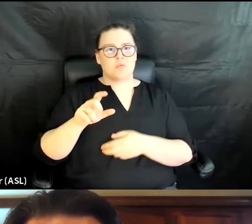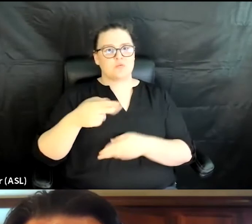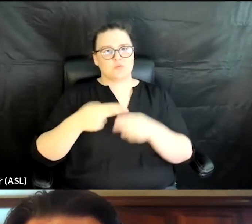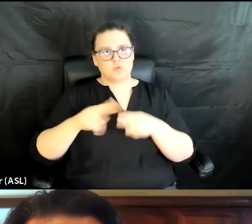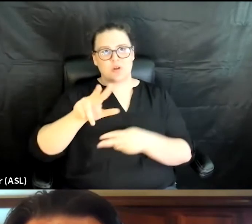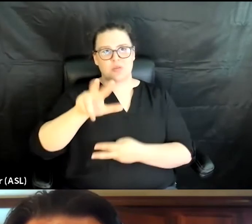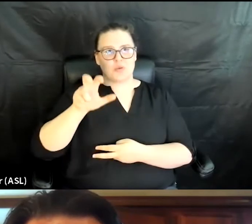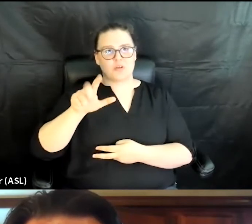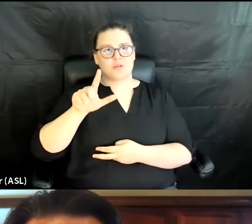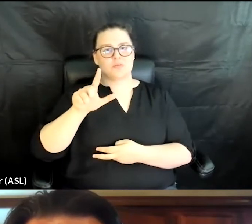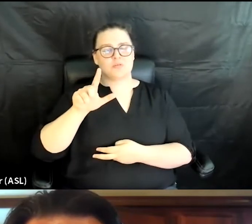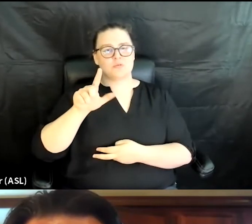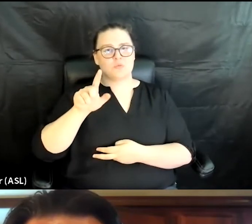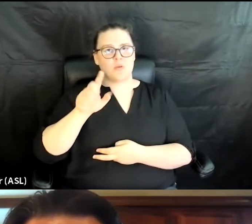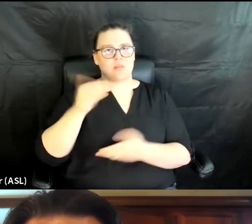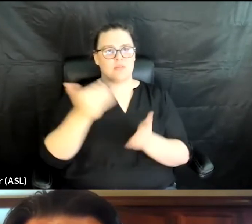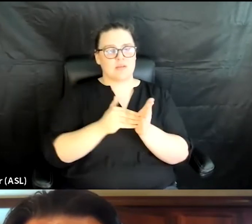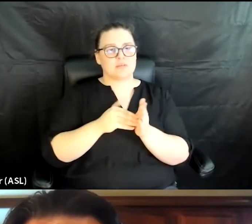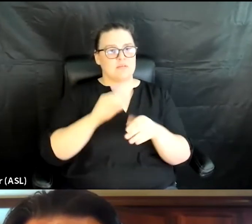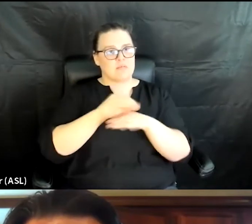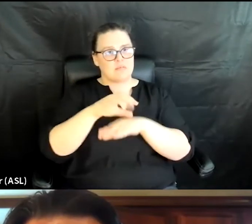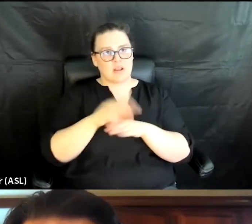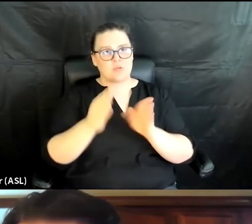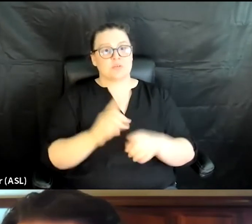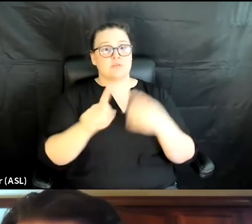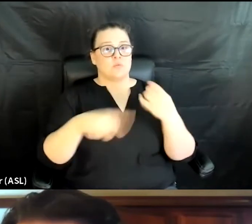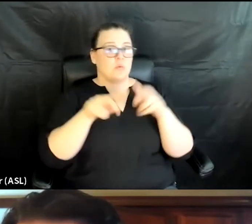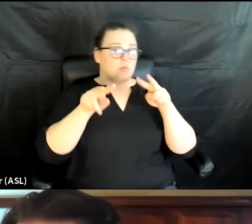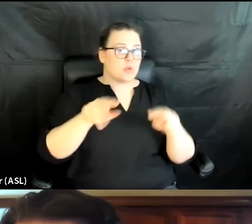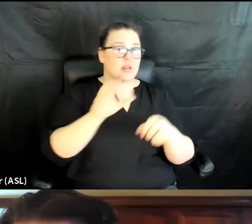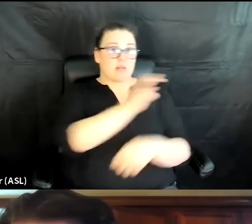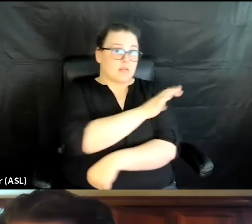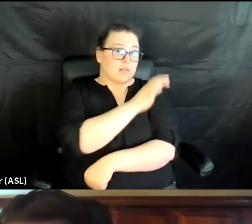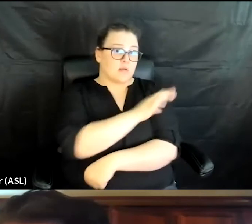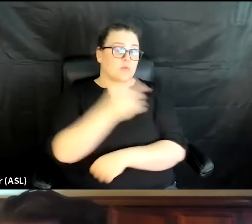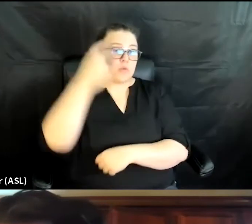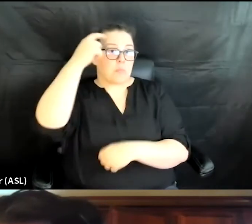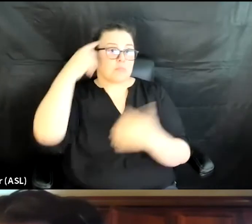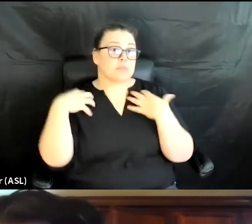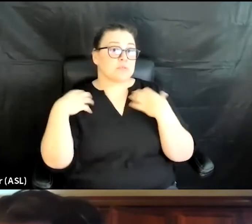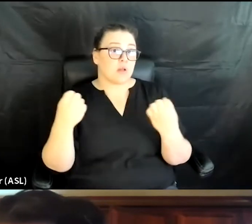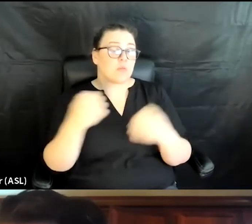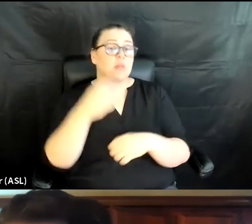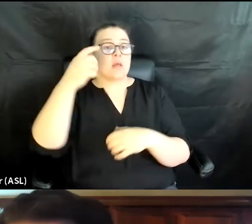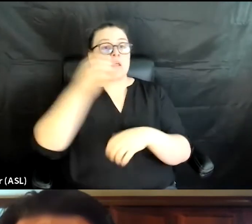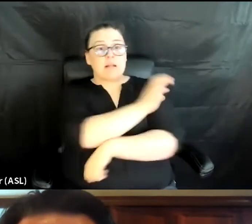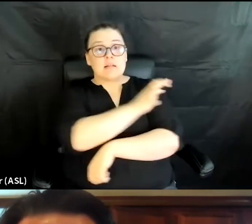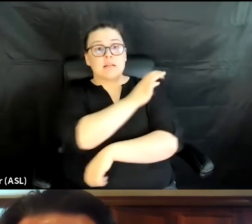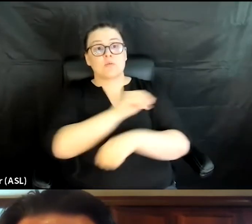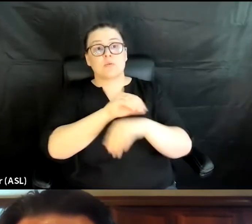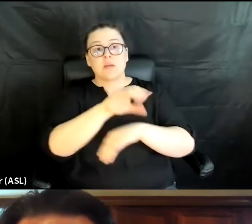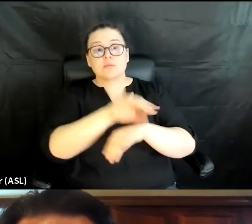321,000 counselors. And when we look at clinical mental health and clinical counseling and